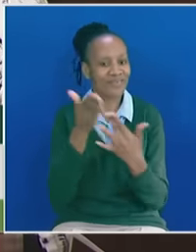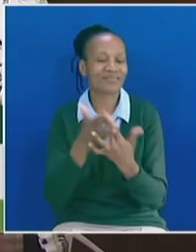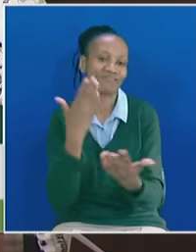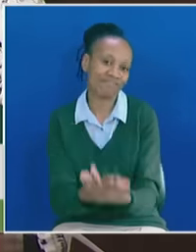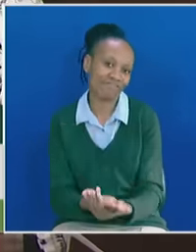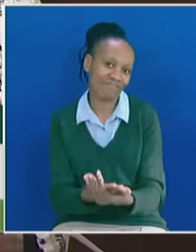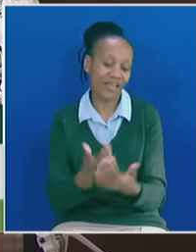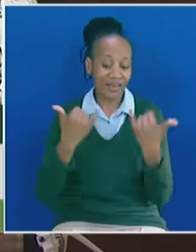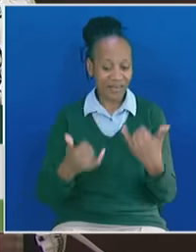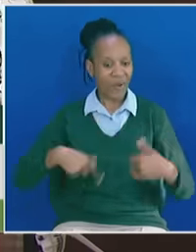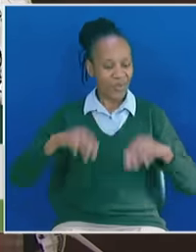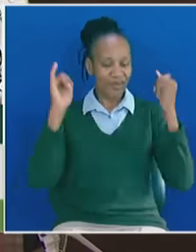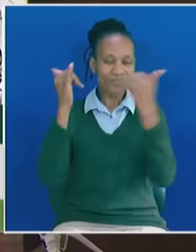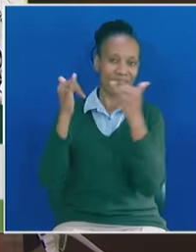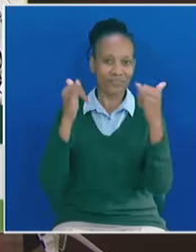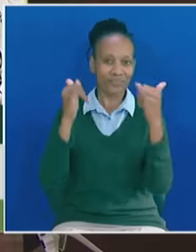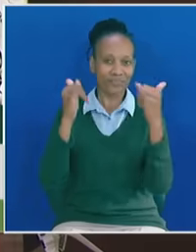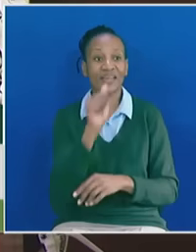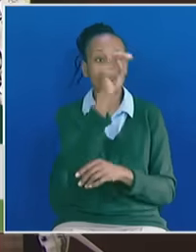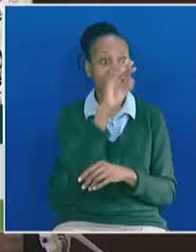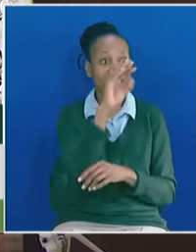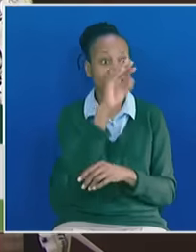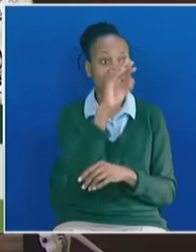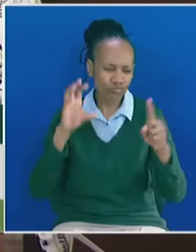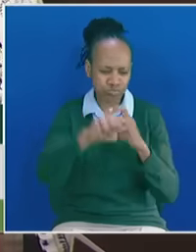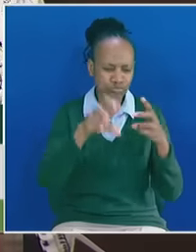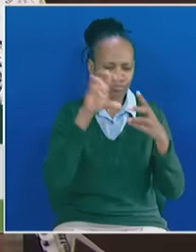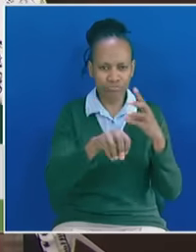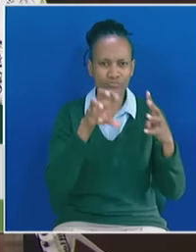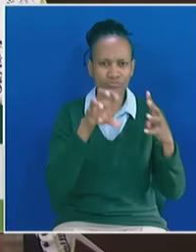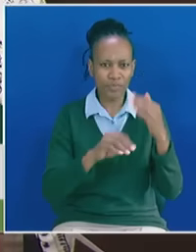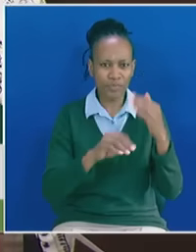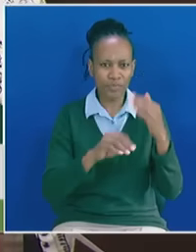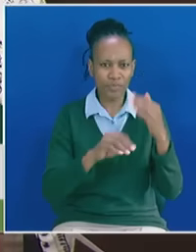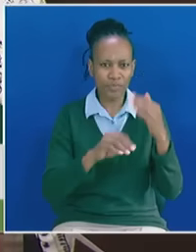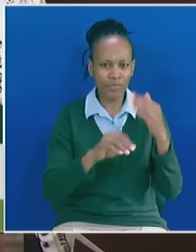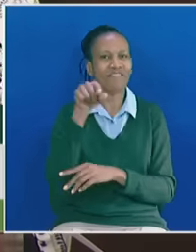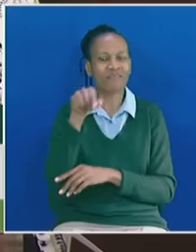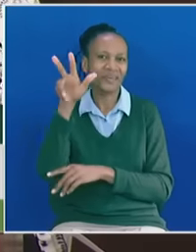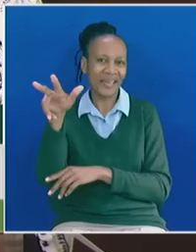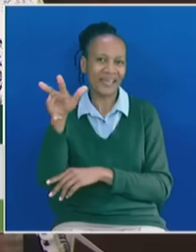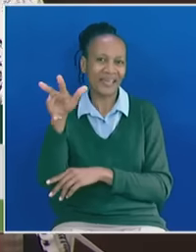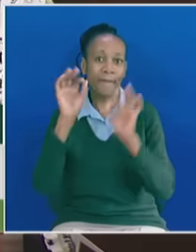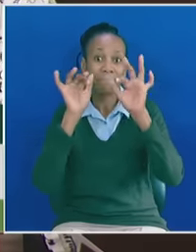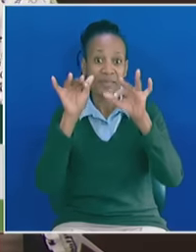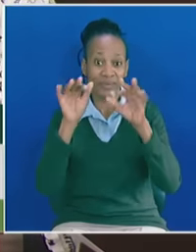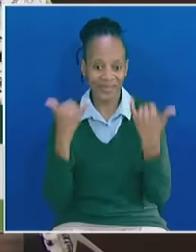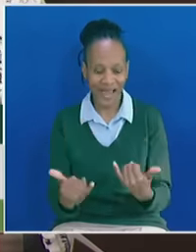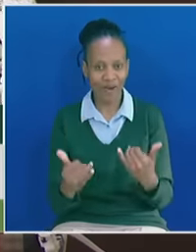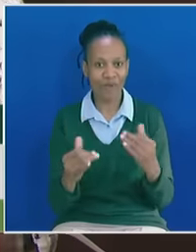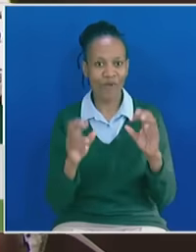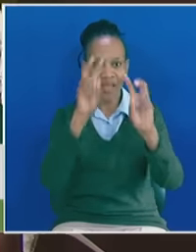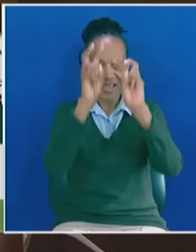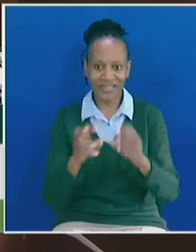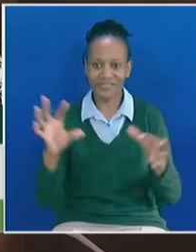We celebrate the ANC's achievements across the country in that over 5.8 million households have been